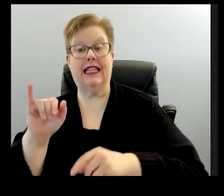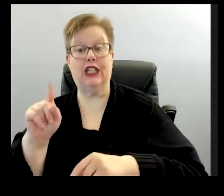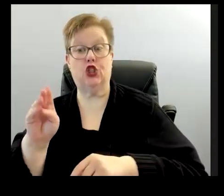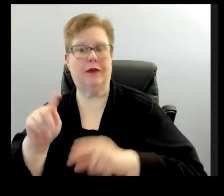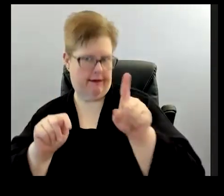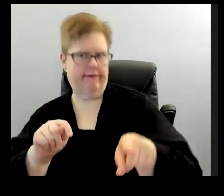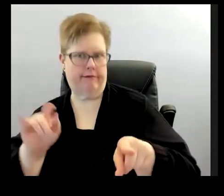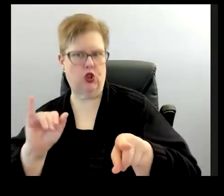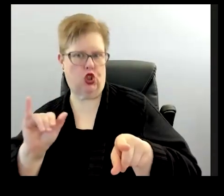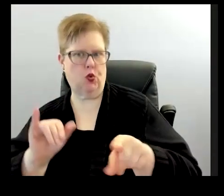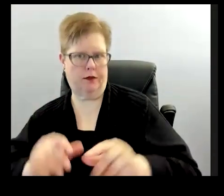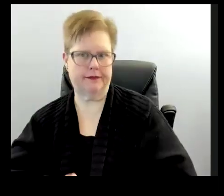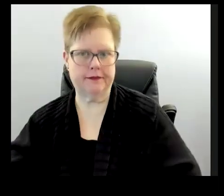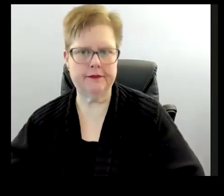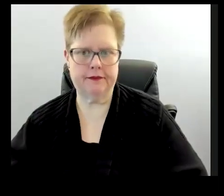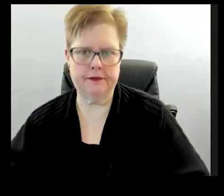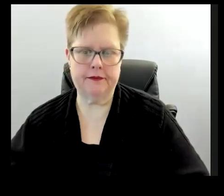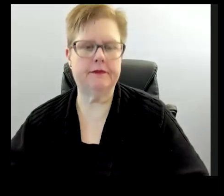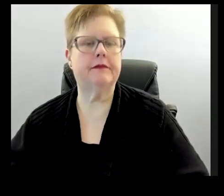linked here.